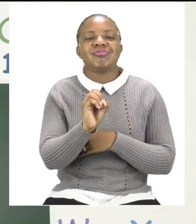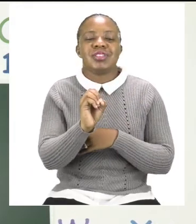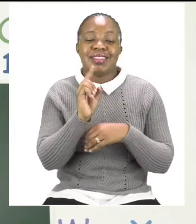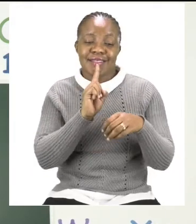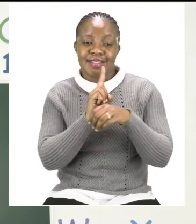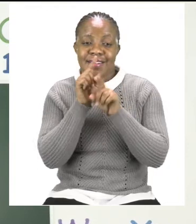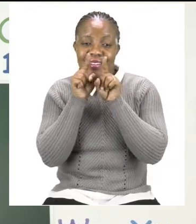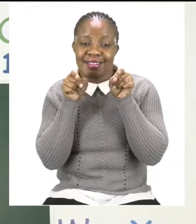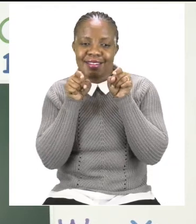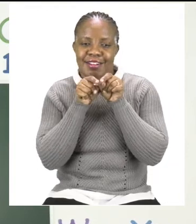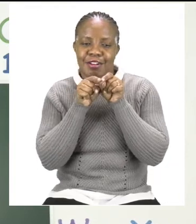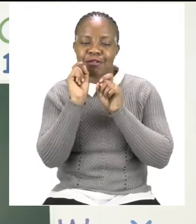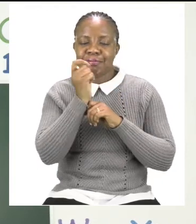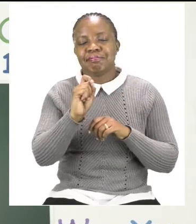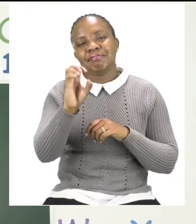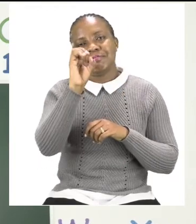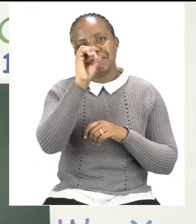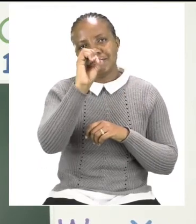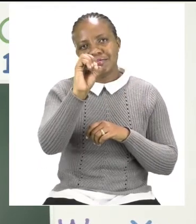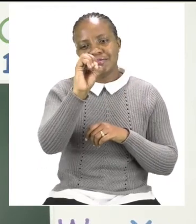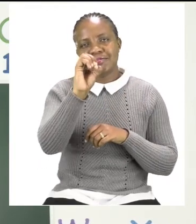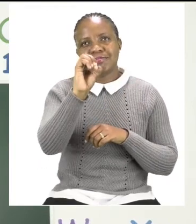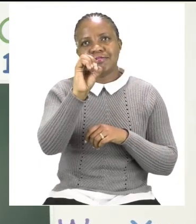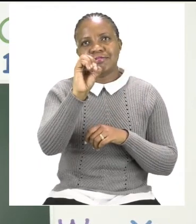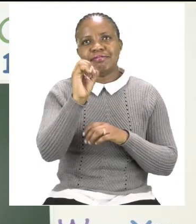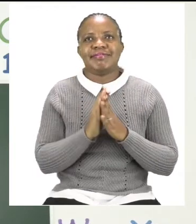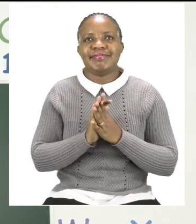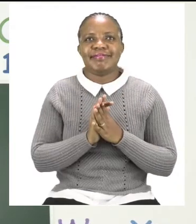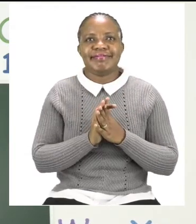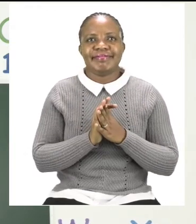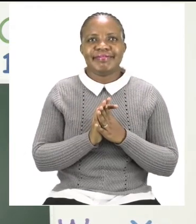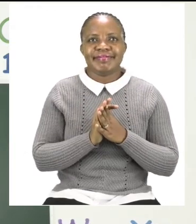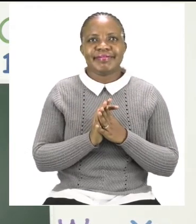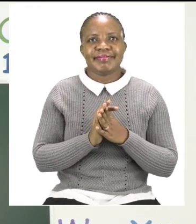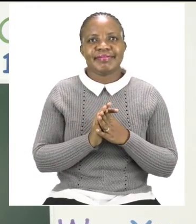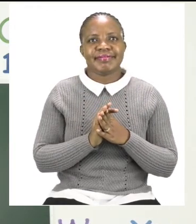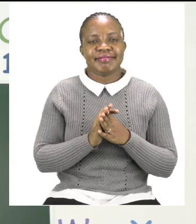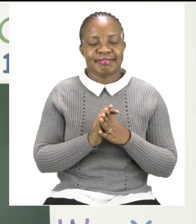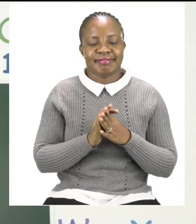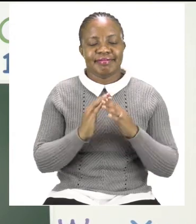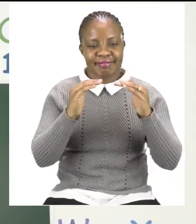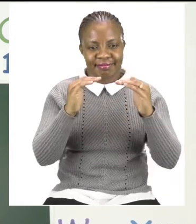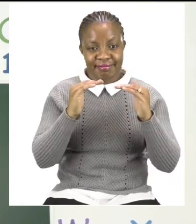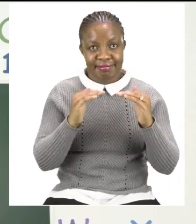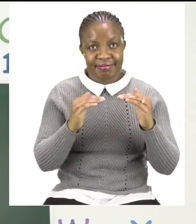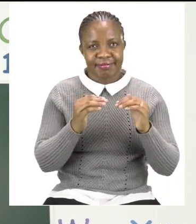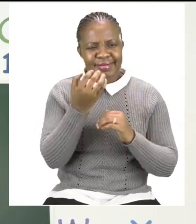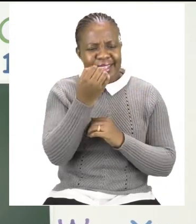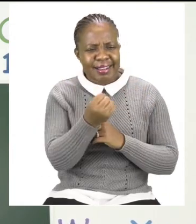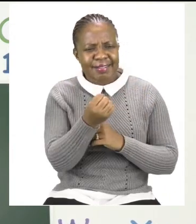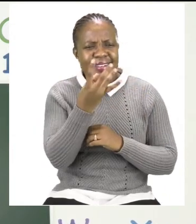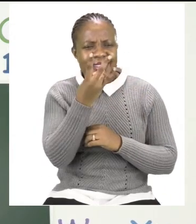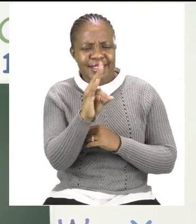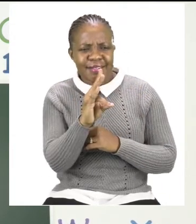box. So now we know that we are done with this one. The next one has a 7. So